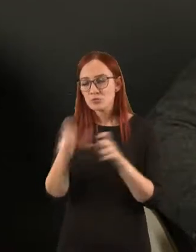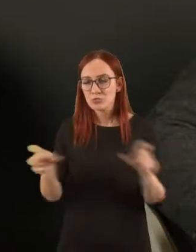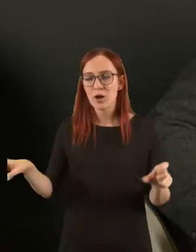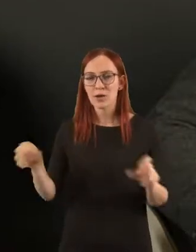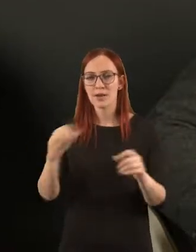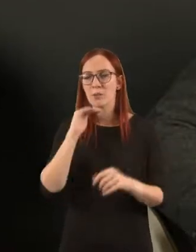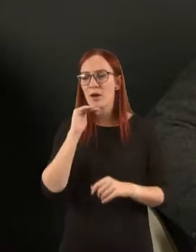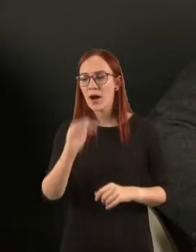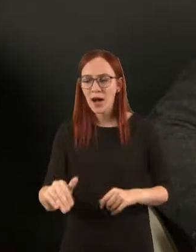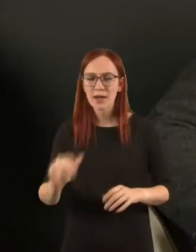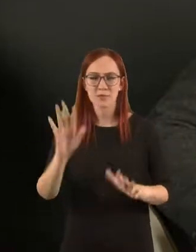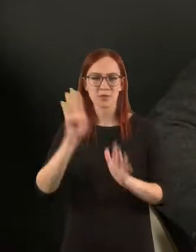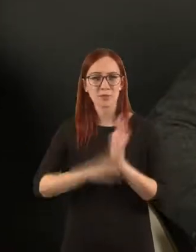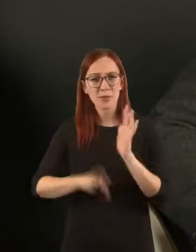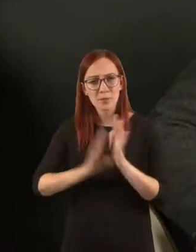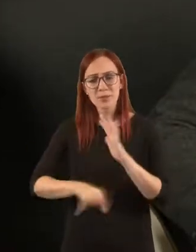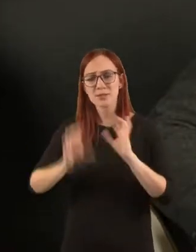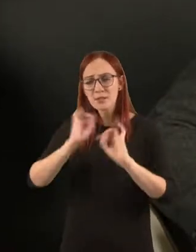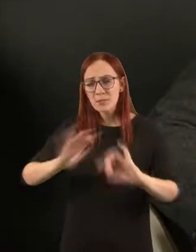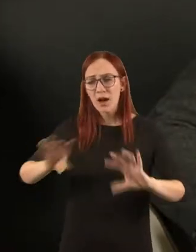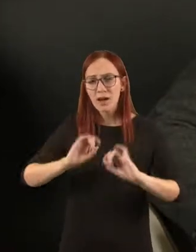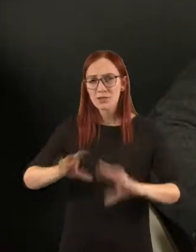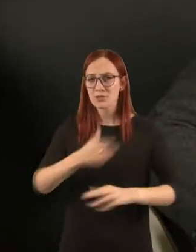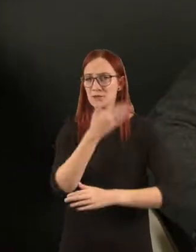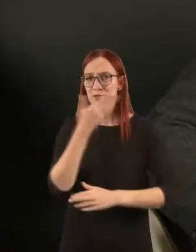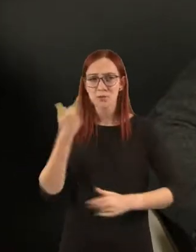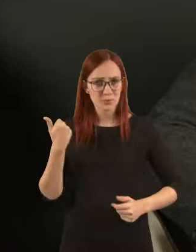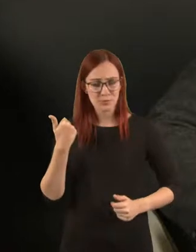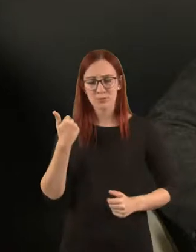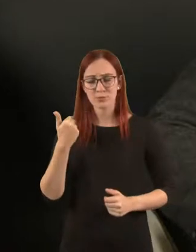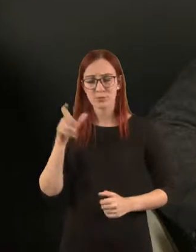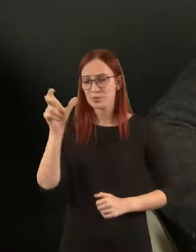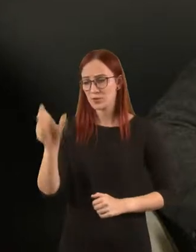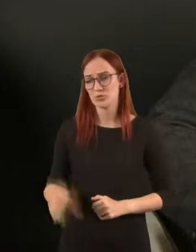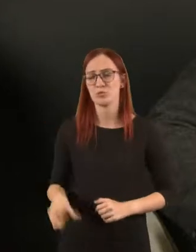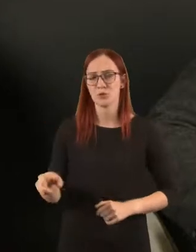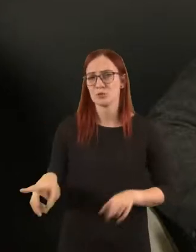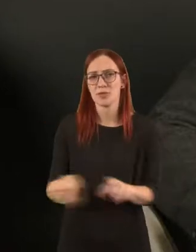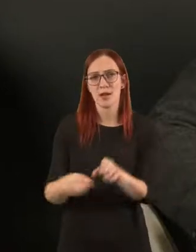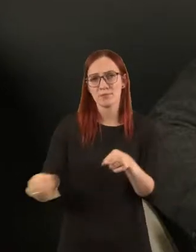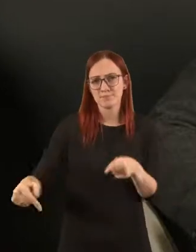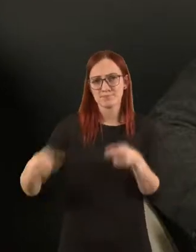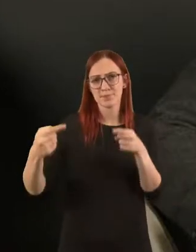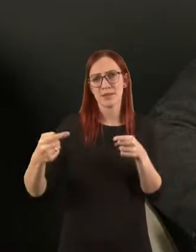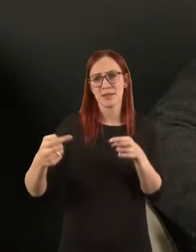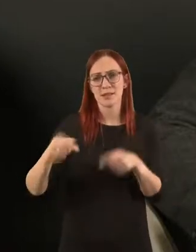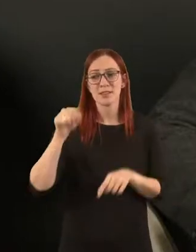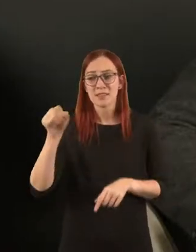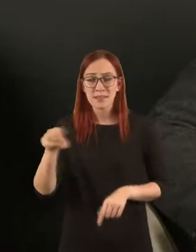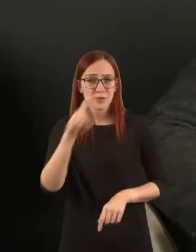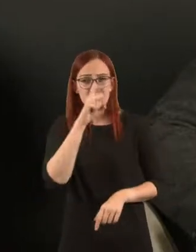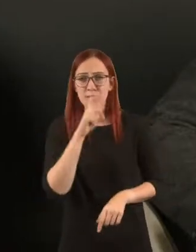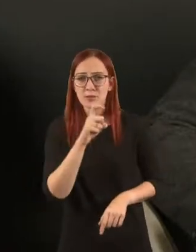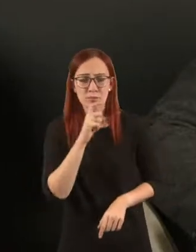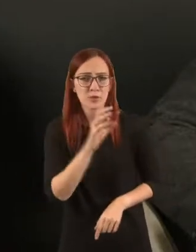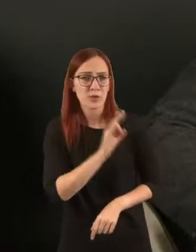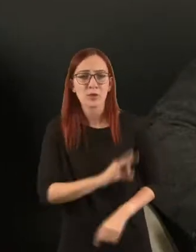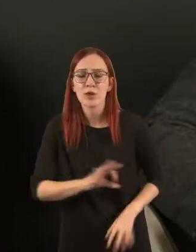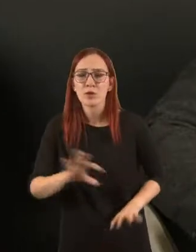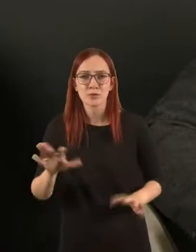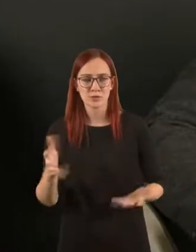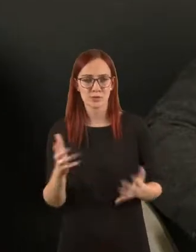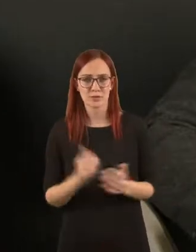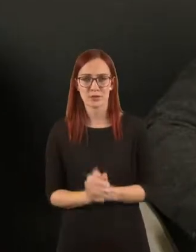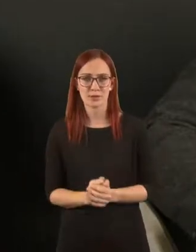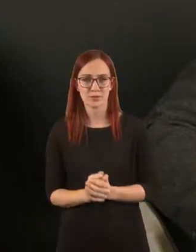we are well informed. But we need to convey the same information and principles to other people.